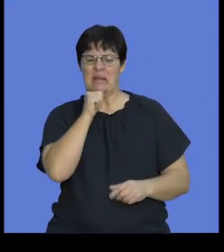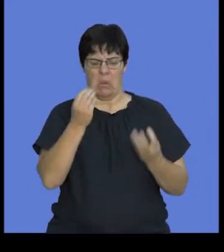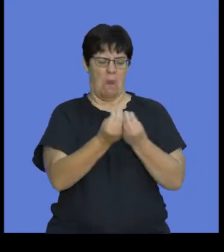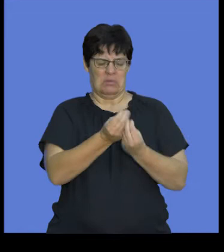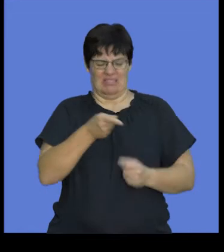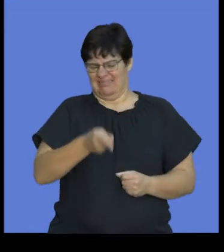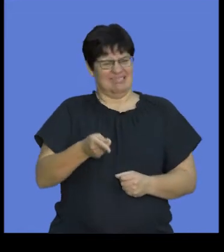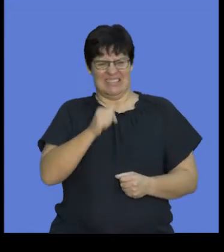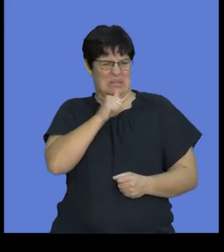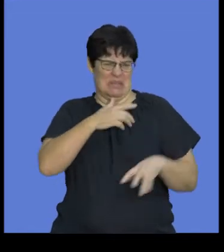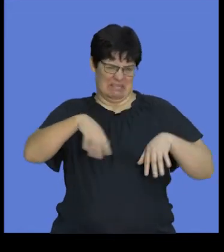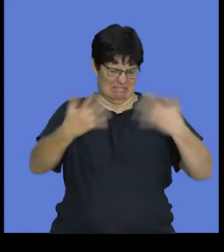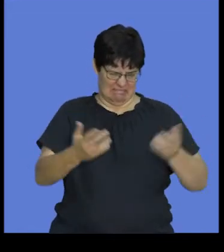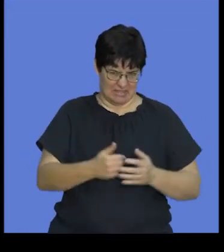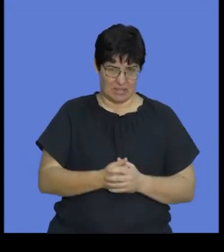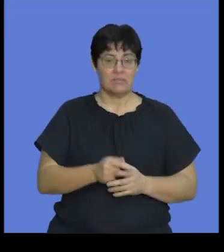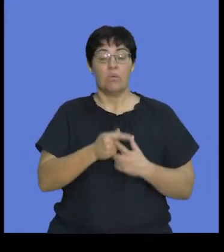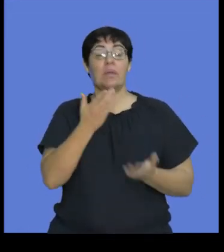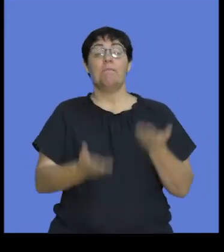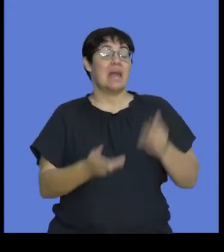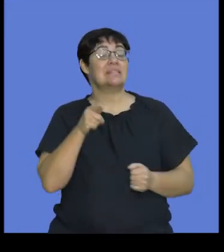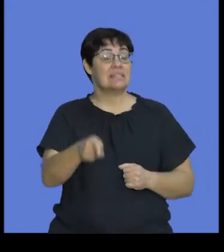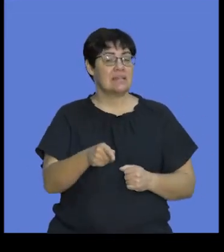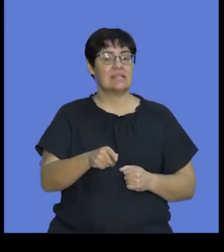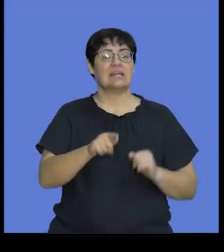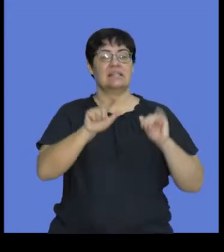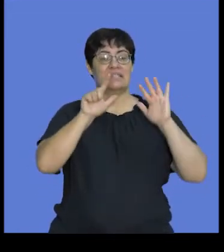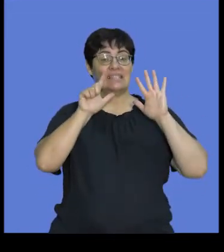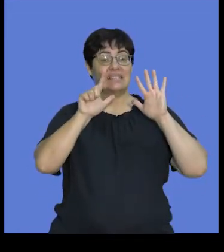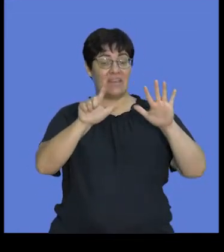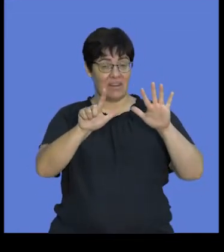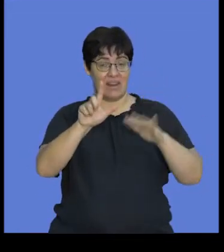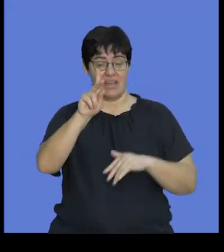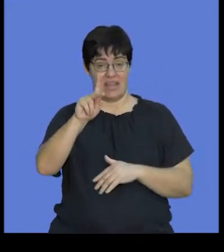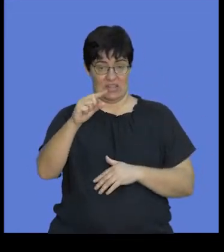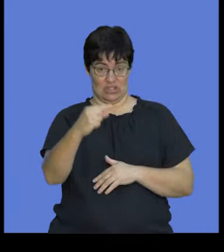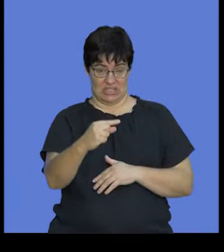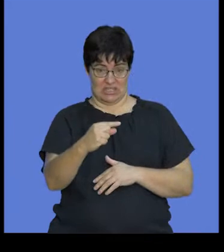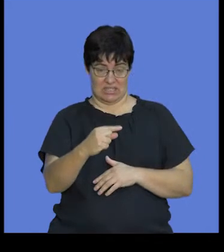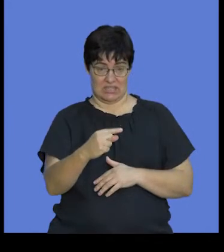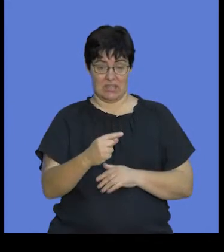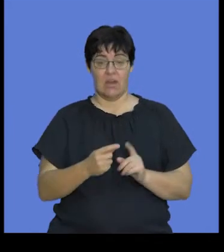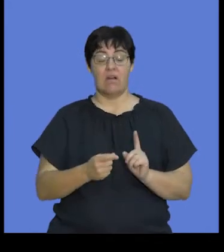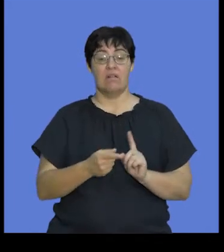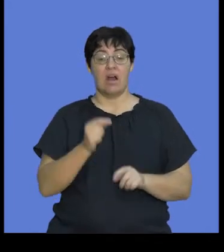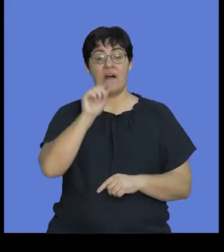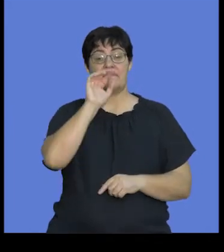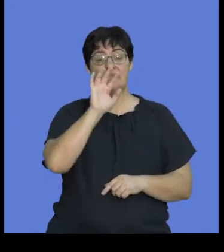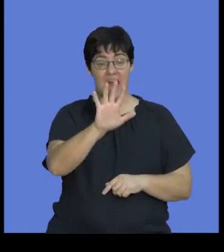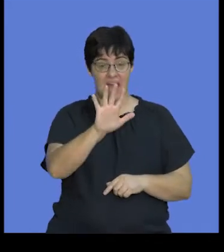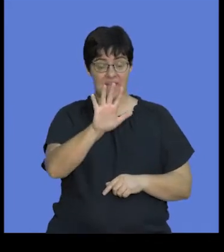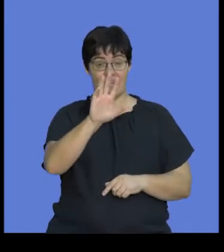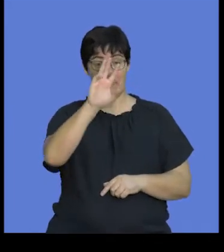object is, really doesn't, with a mass of 7 kilograms, traveling 5 meters per